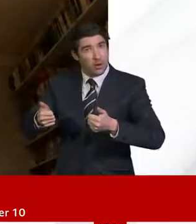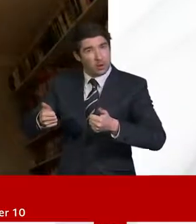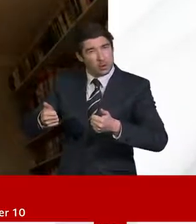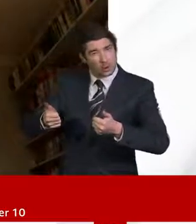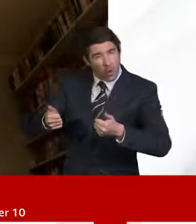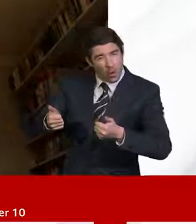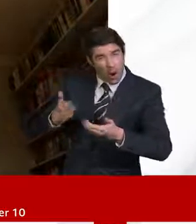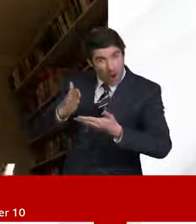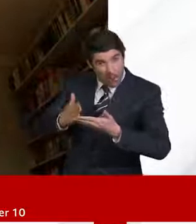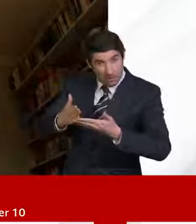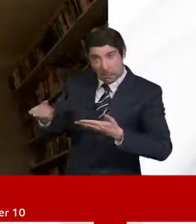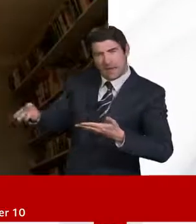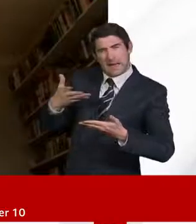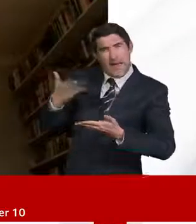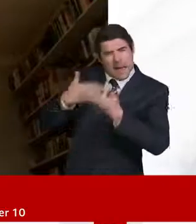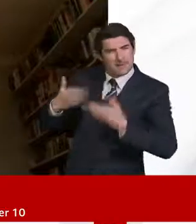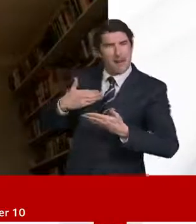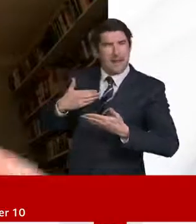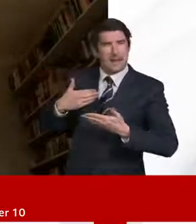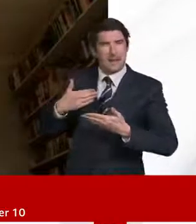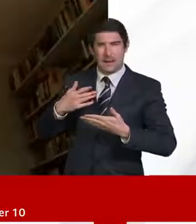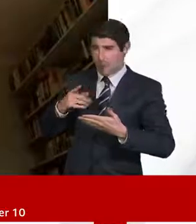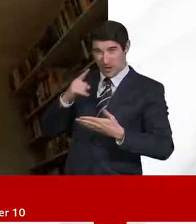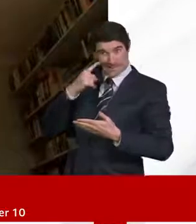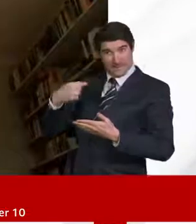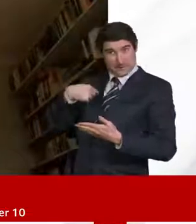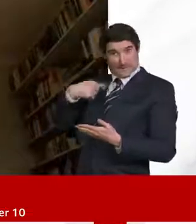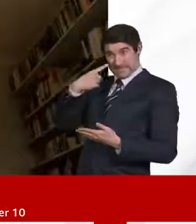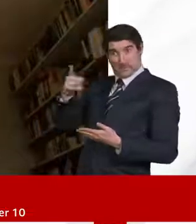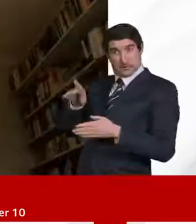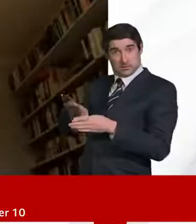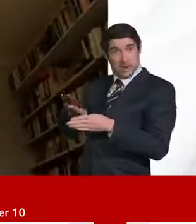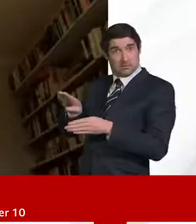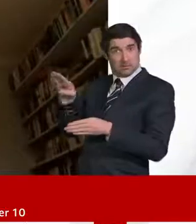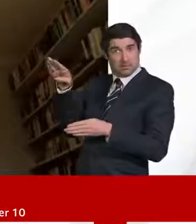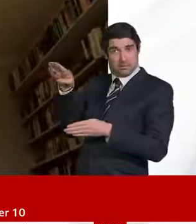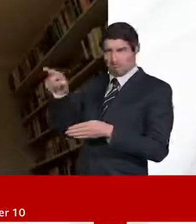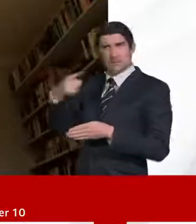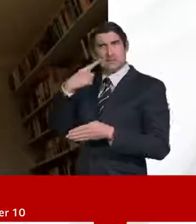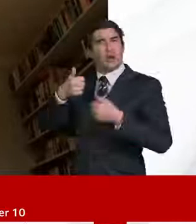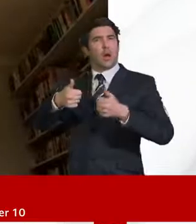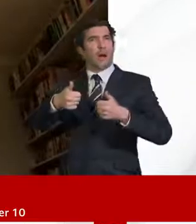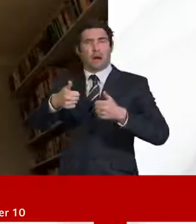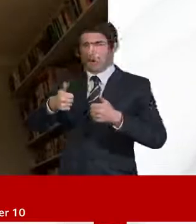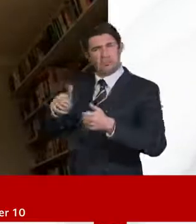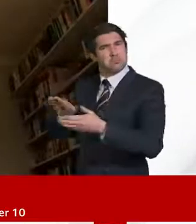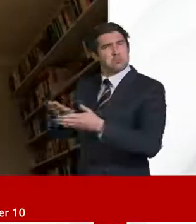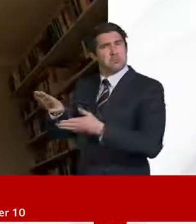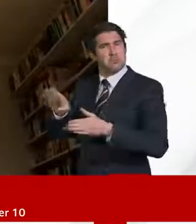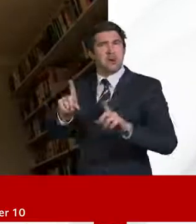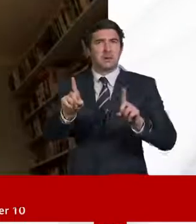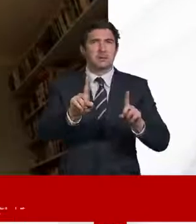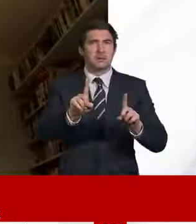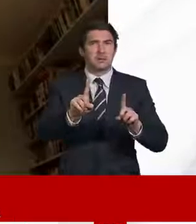confidence, if you are a bit more confident? And a couple of other quick things. Every day we're deluged with statistics about how much